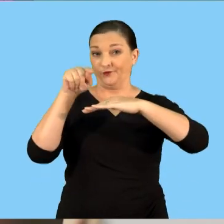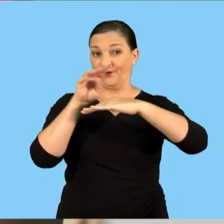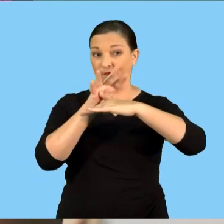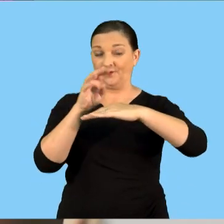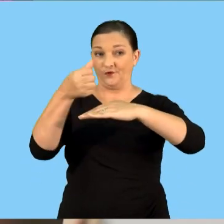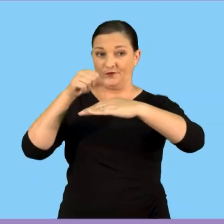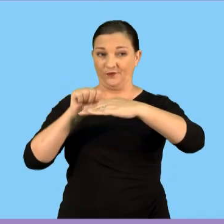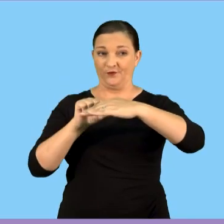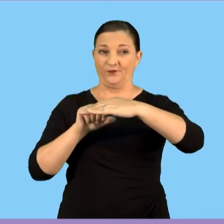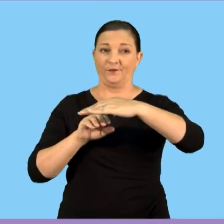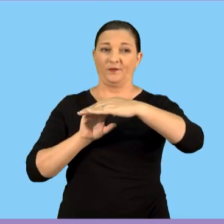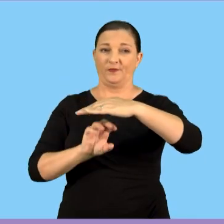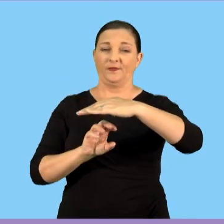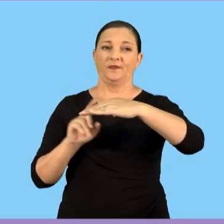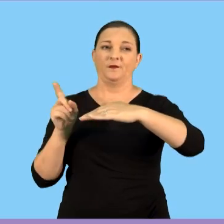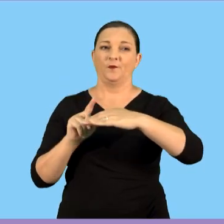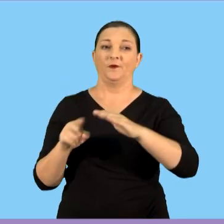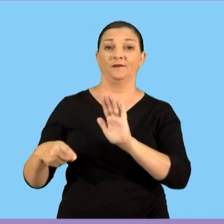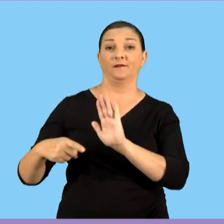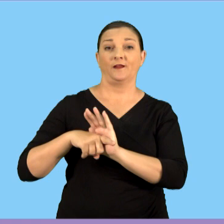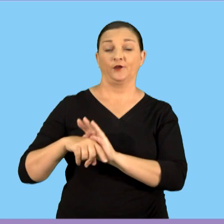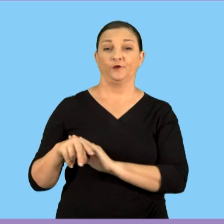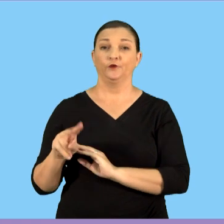4 is a negative 2.